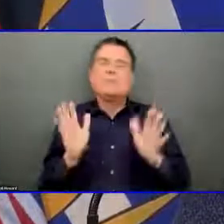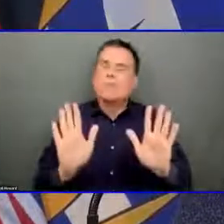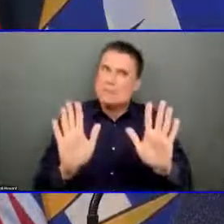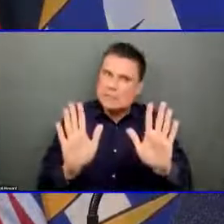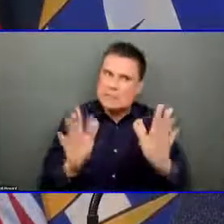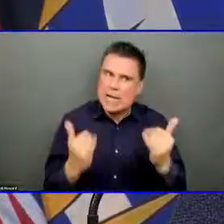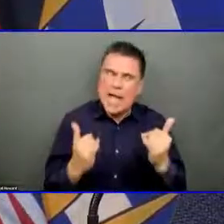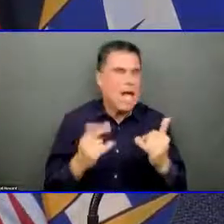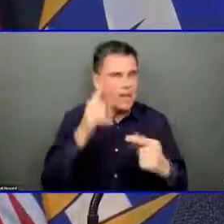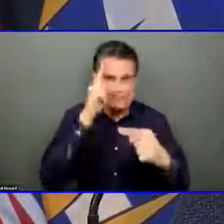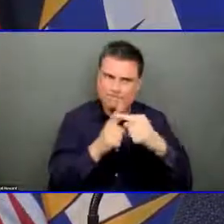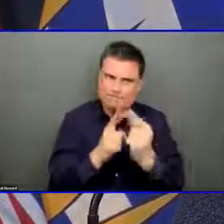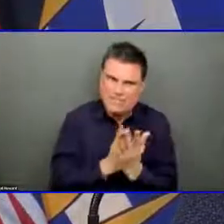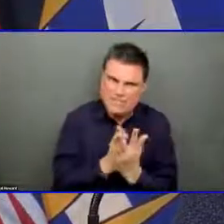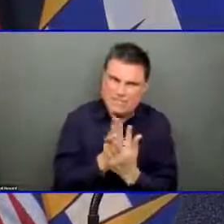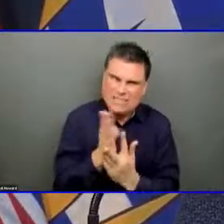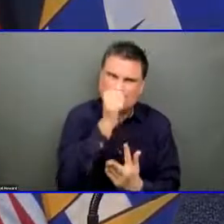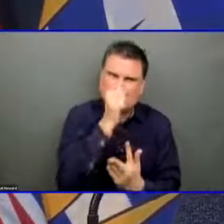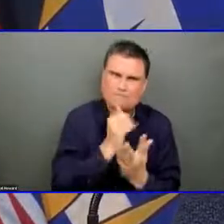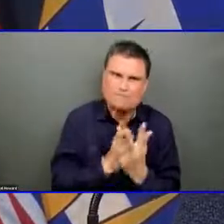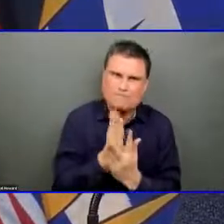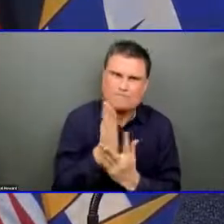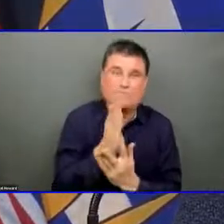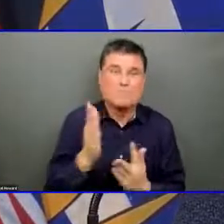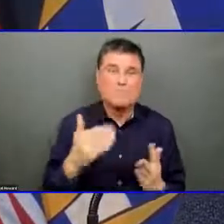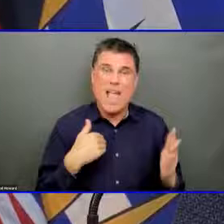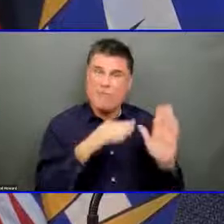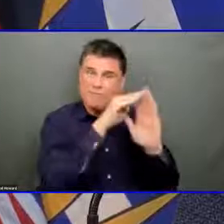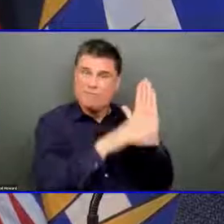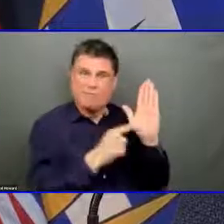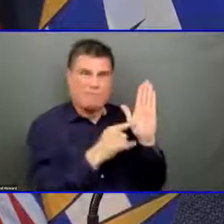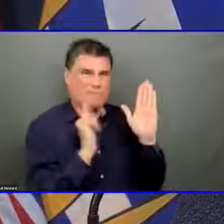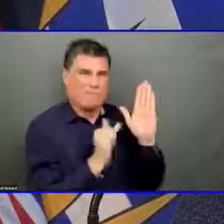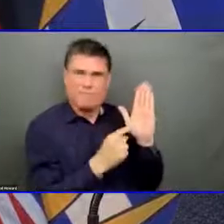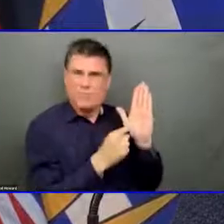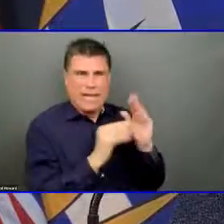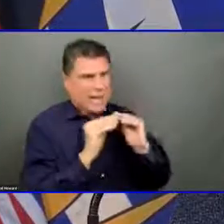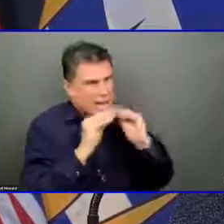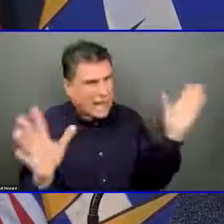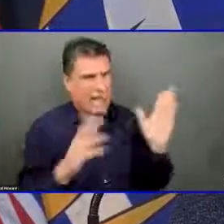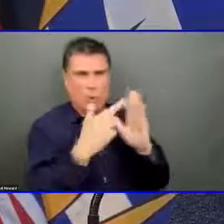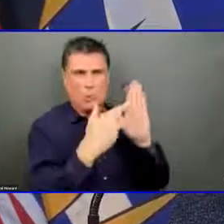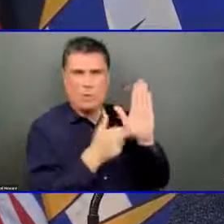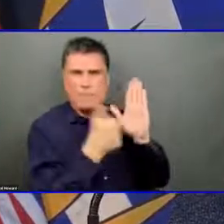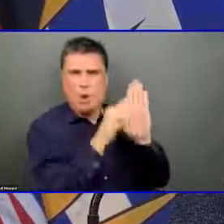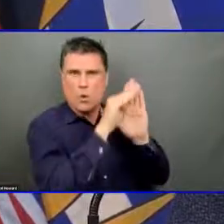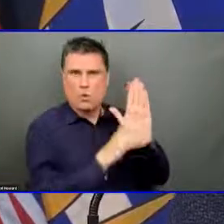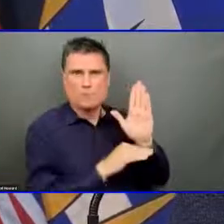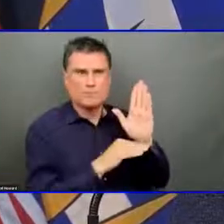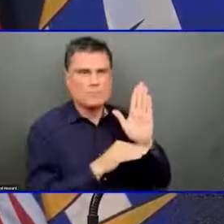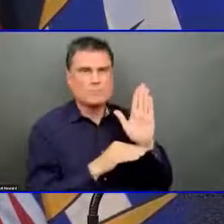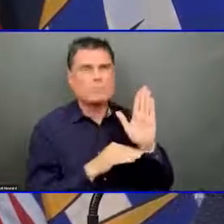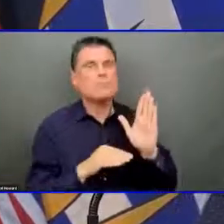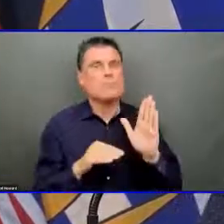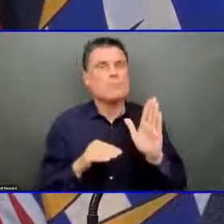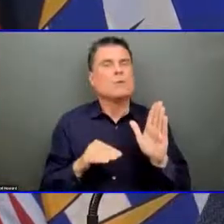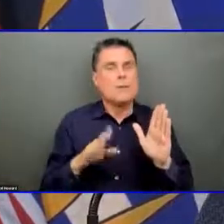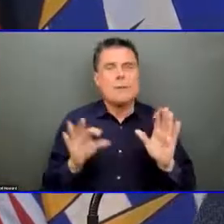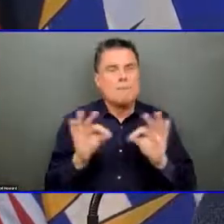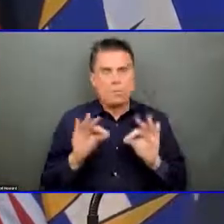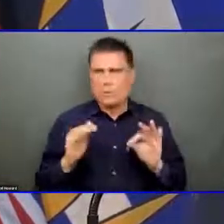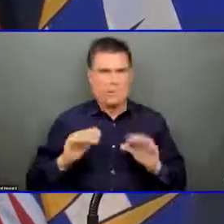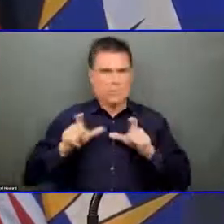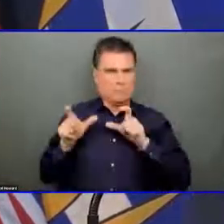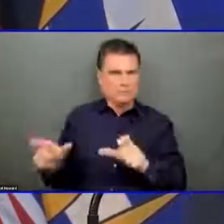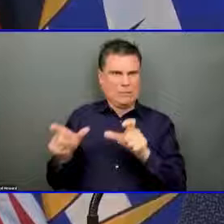weeks is straightforward. We need to keep using our layers of protection, particularly in those environments where we know this virus